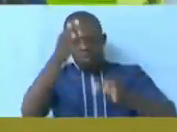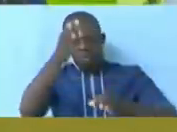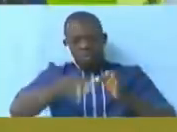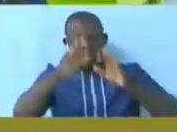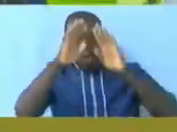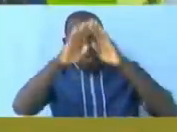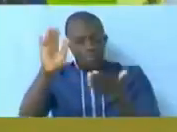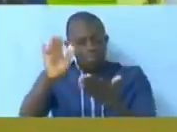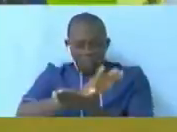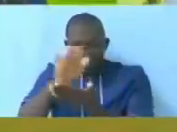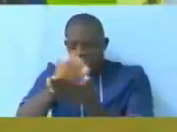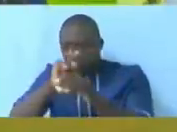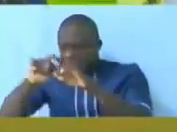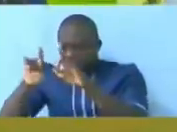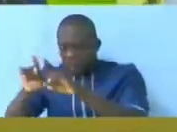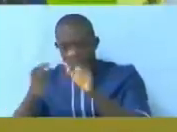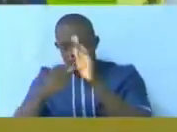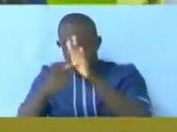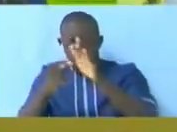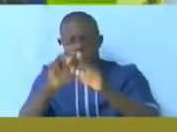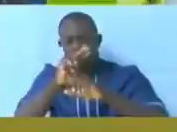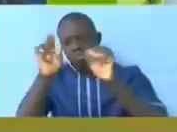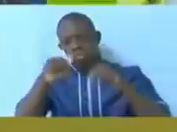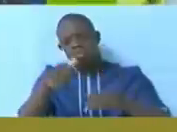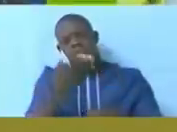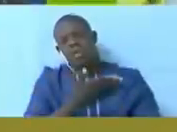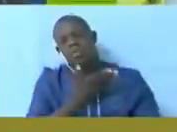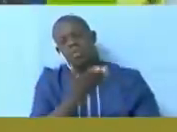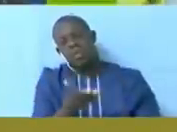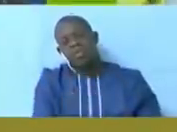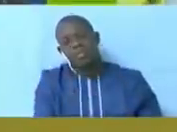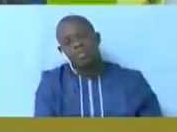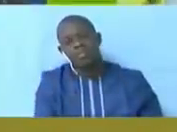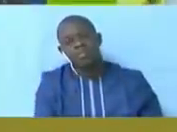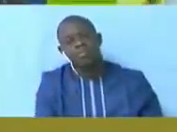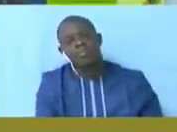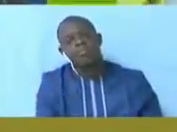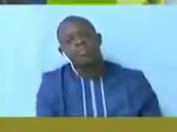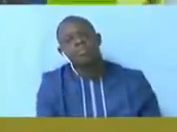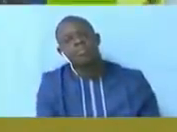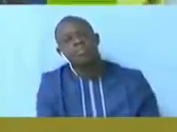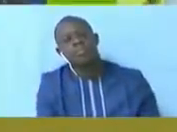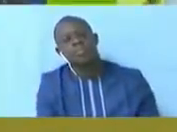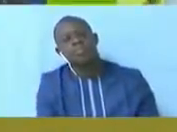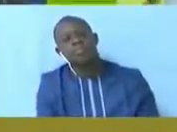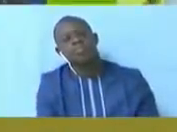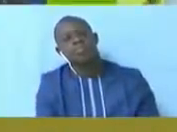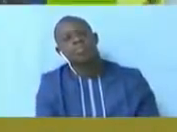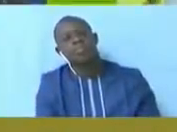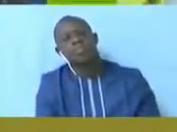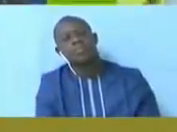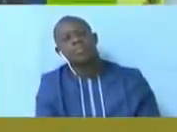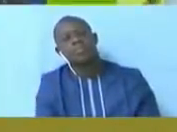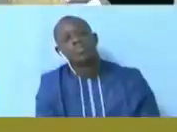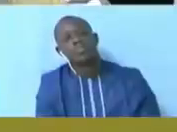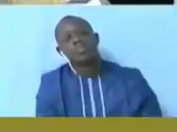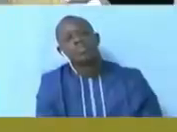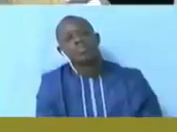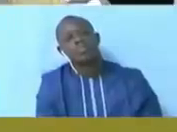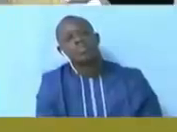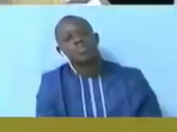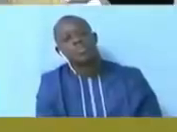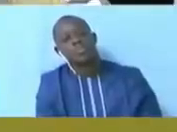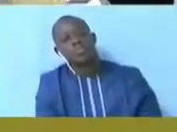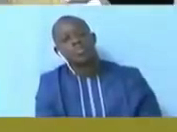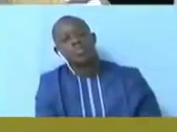bulu kaitandi ko ko tonya tonya nyine keta wi wasa ya nyongo wutole ya lipala nyongo be bota da ko no ye